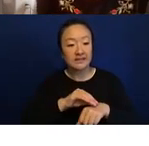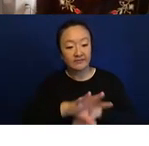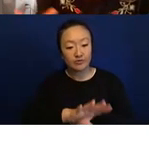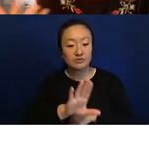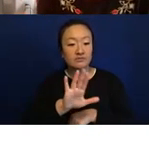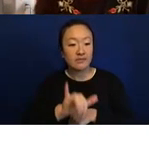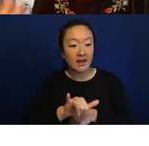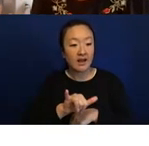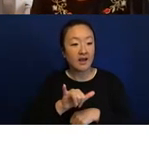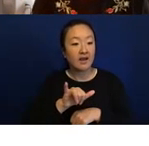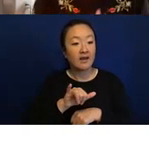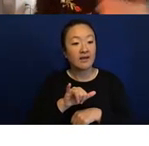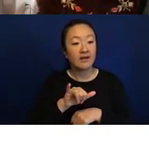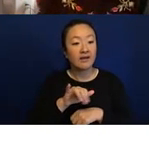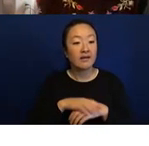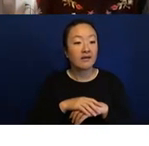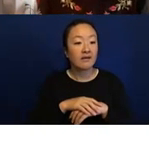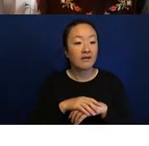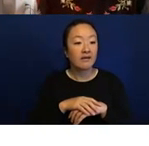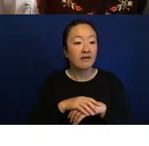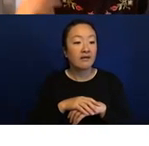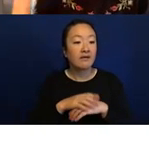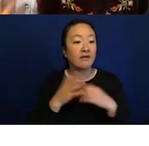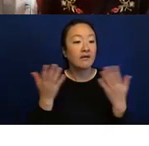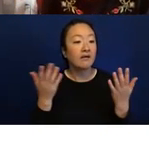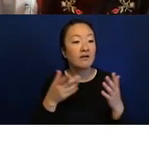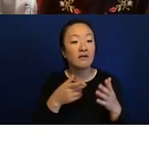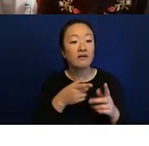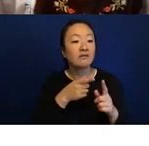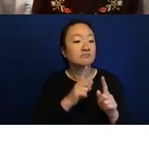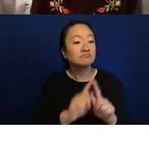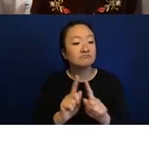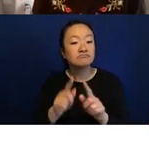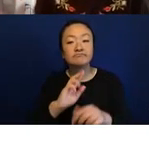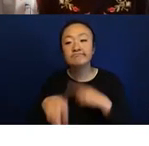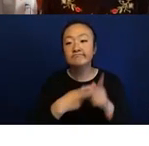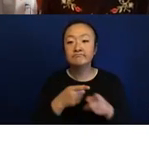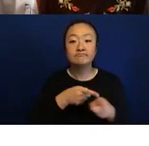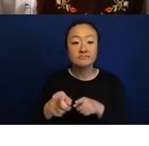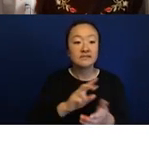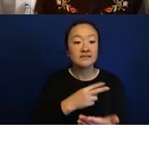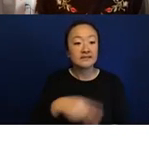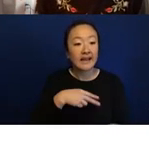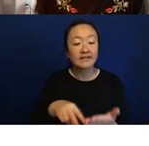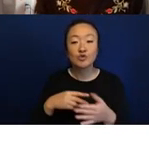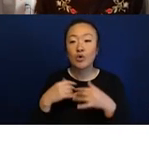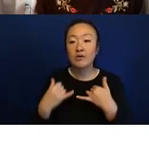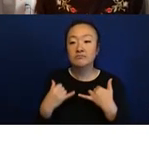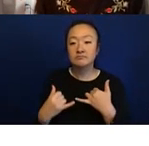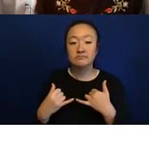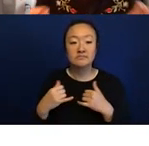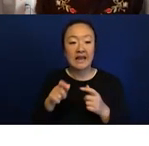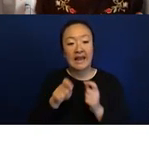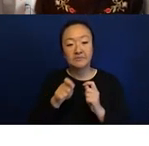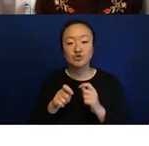by, Catholic dance or anything, if it's a contemporary adaptation of something, feel free to share